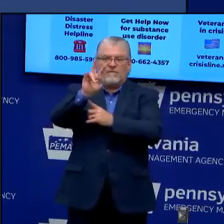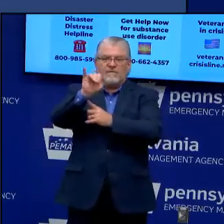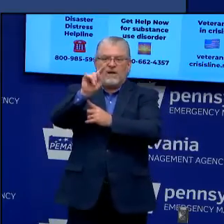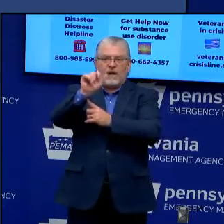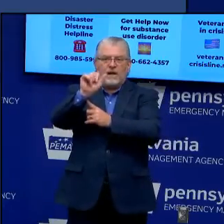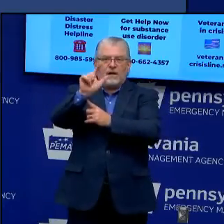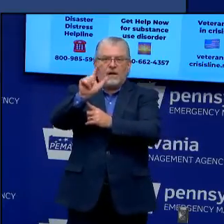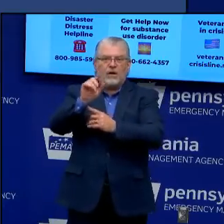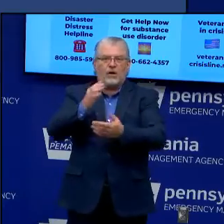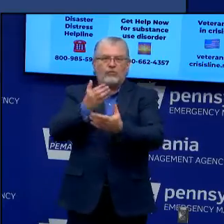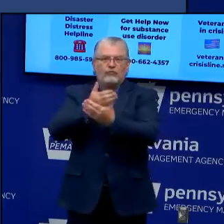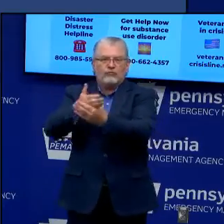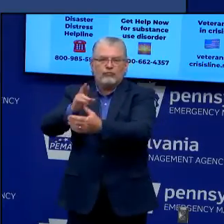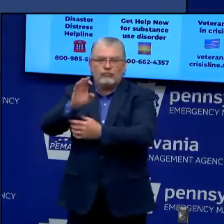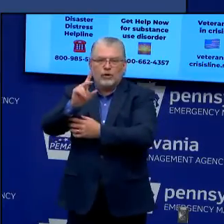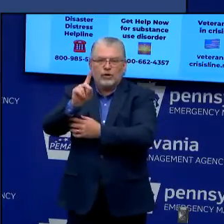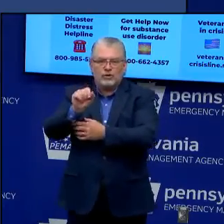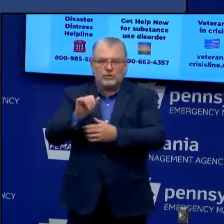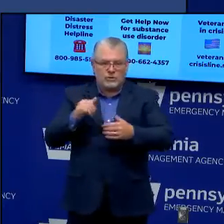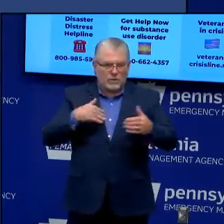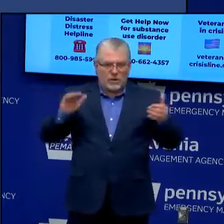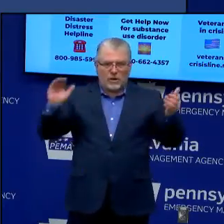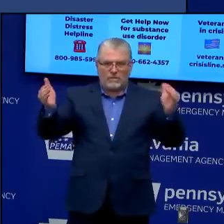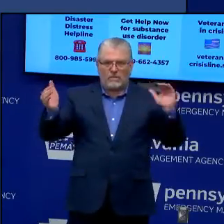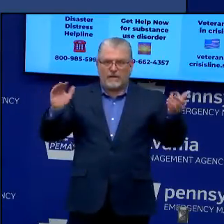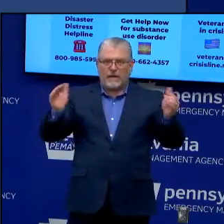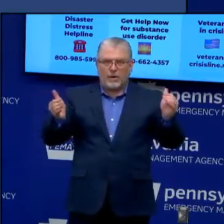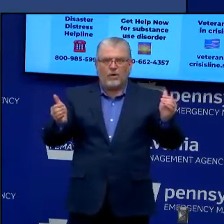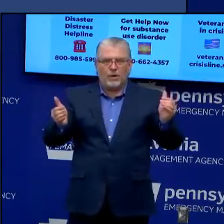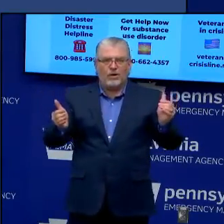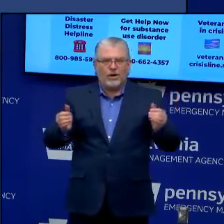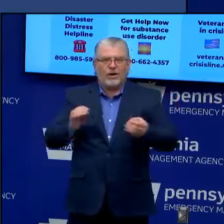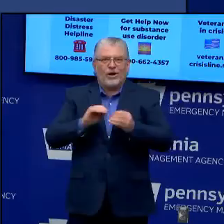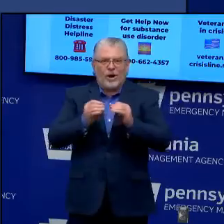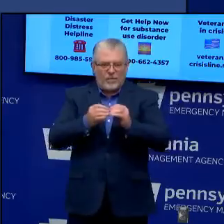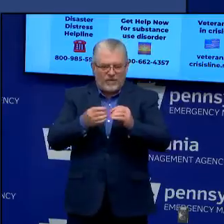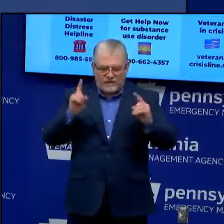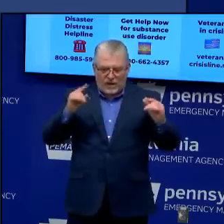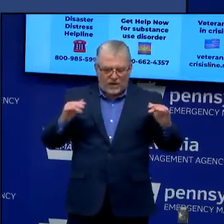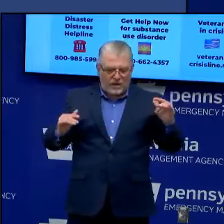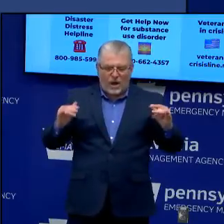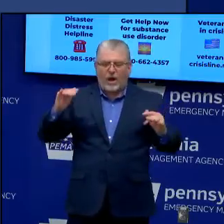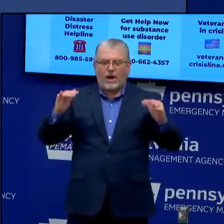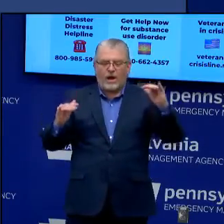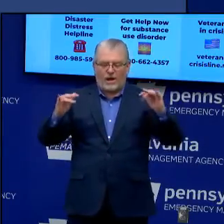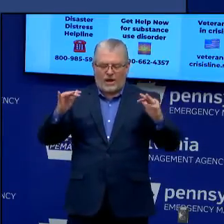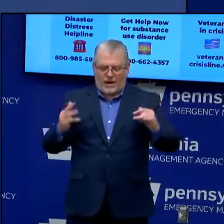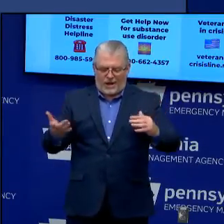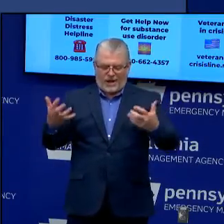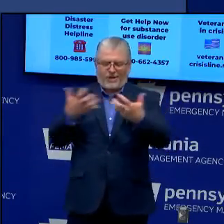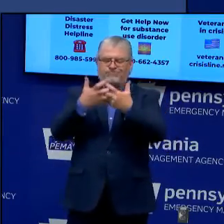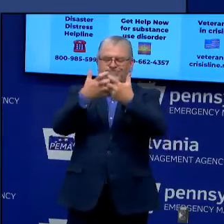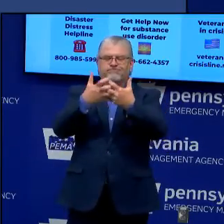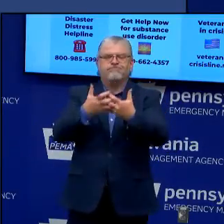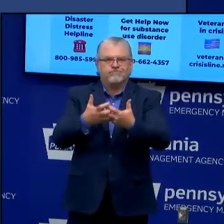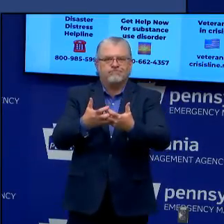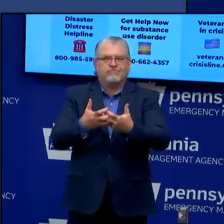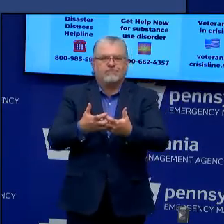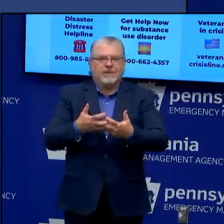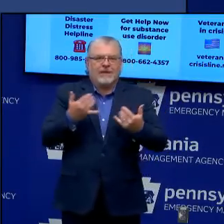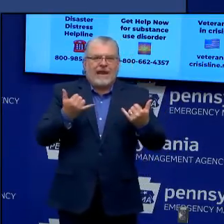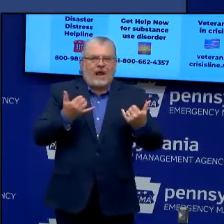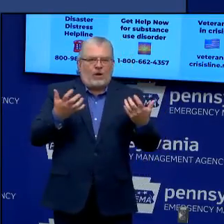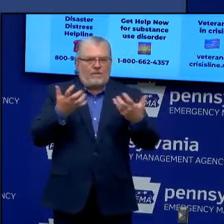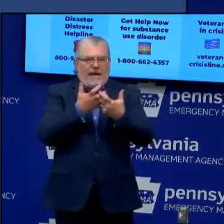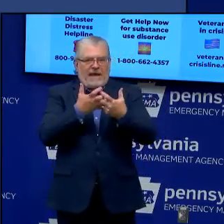the numbers increased, and we did become much more in line with what the coroners had been reporting. We have another question from the Scranton Times.